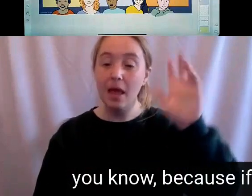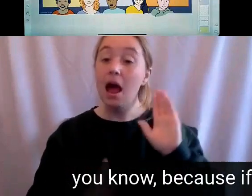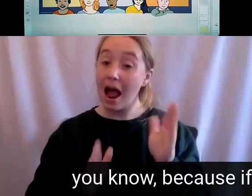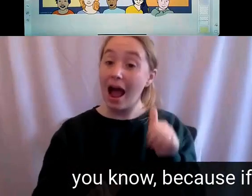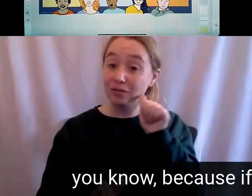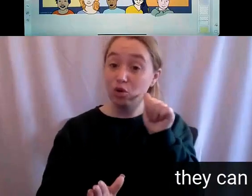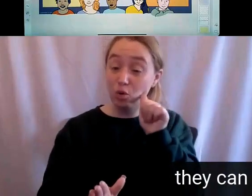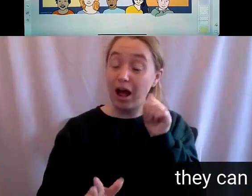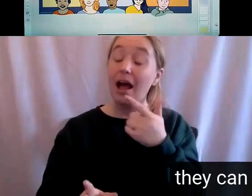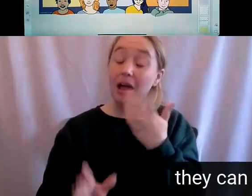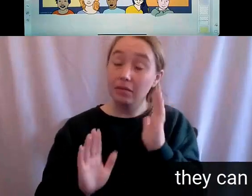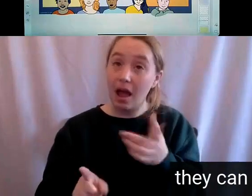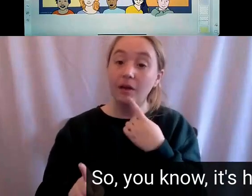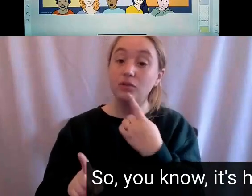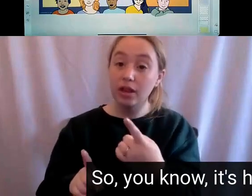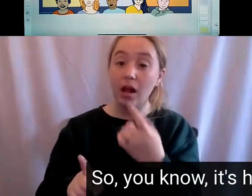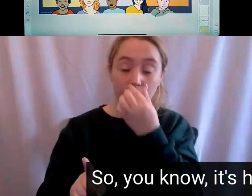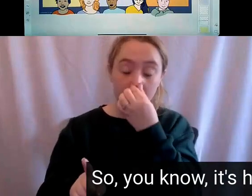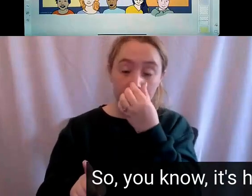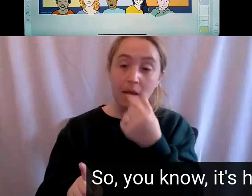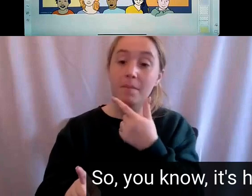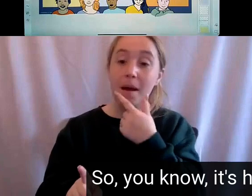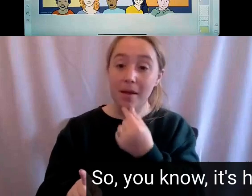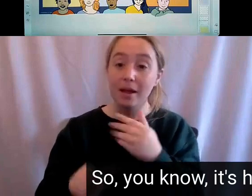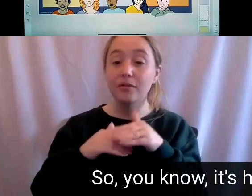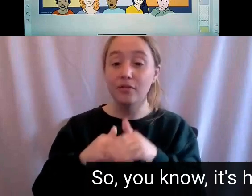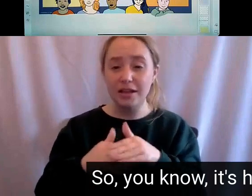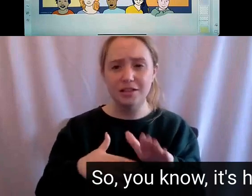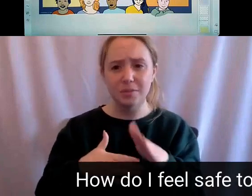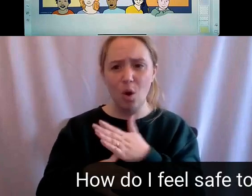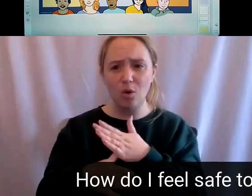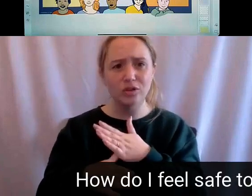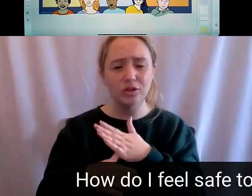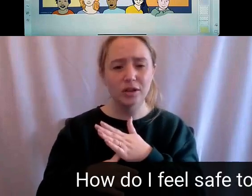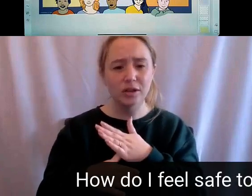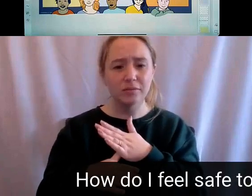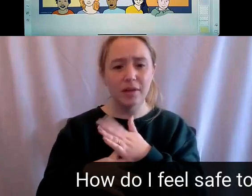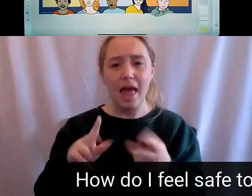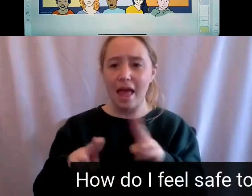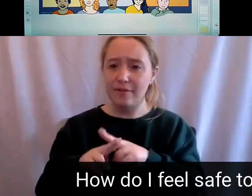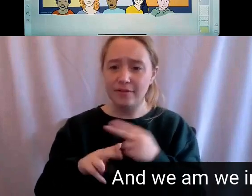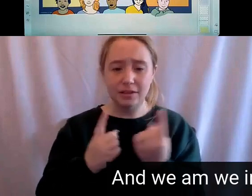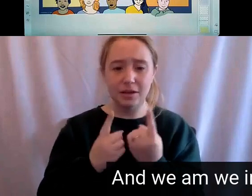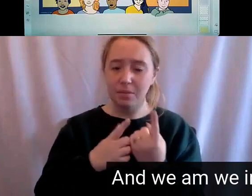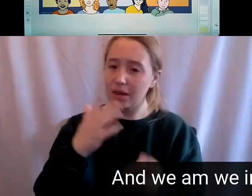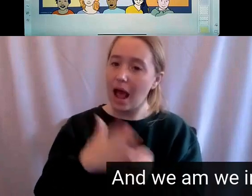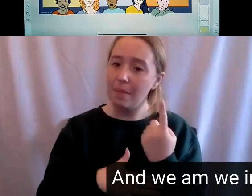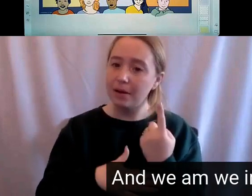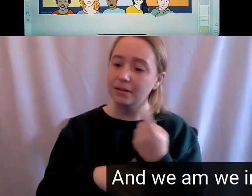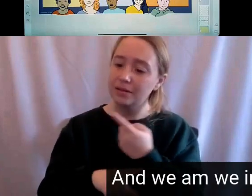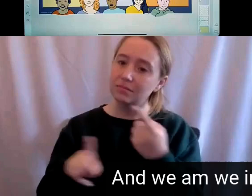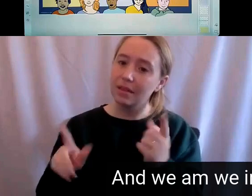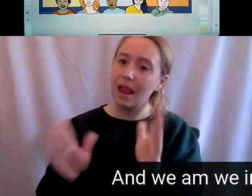very well, they can help me out. So, you know, it's having that appropriate, how do I feel safe to share this information?